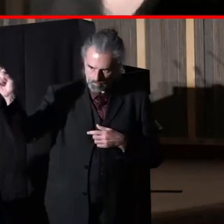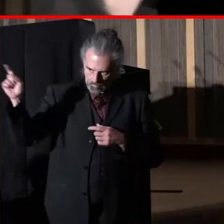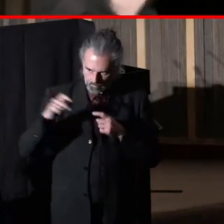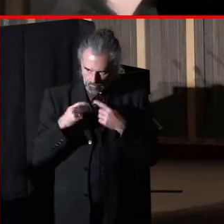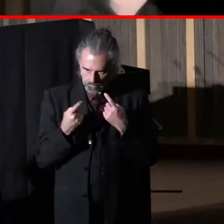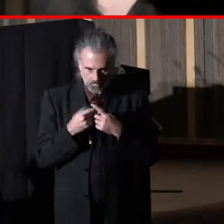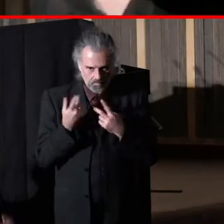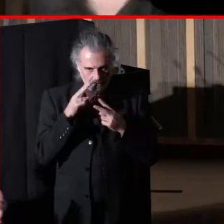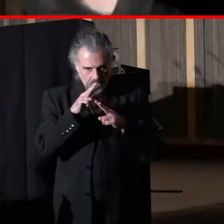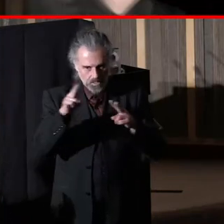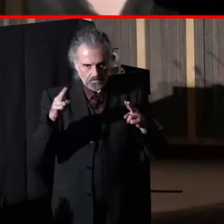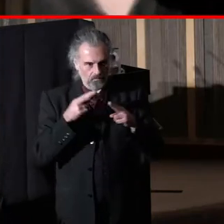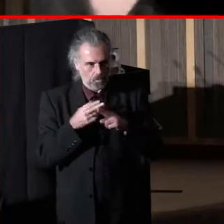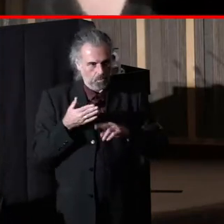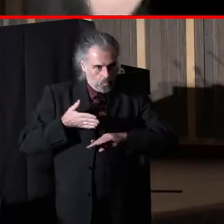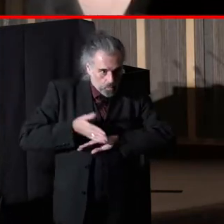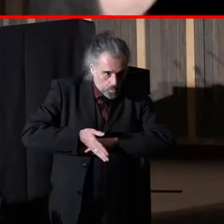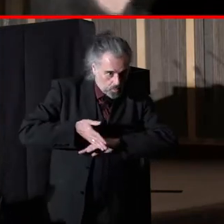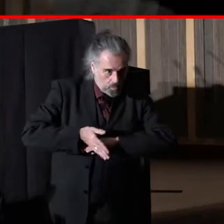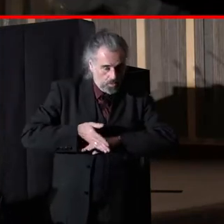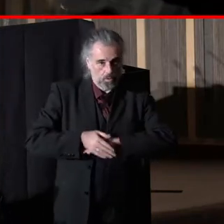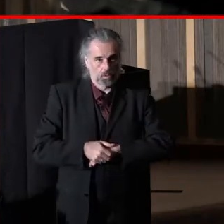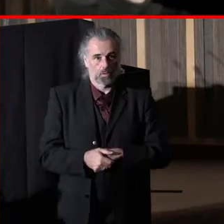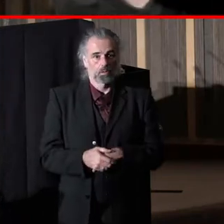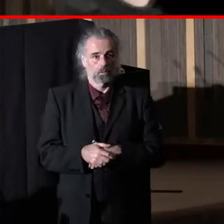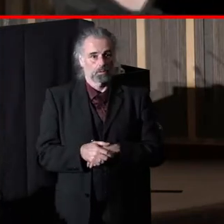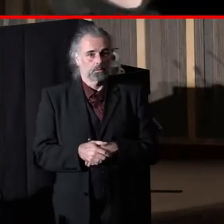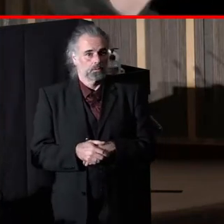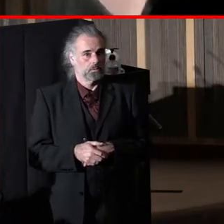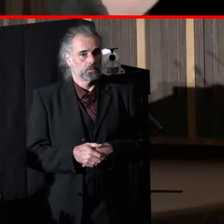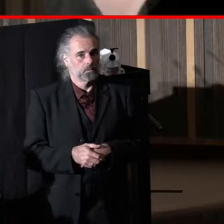see, because